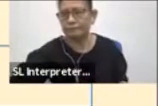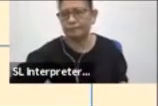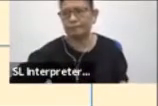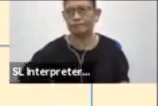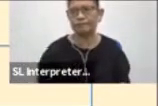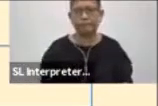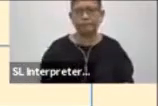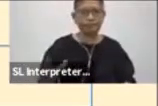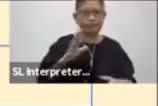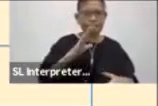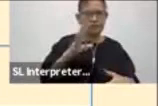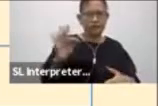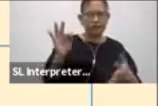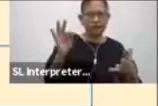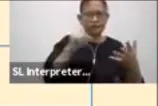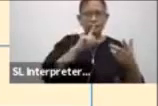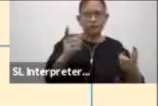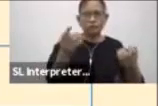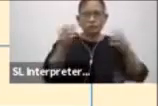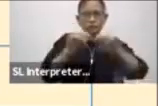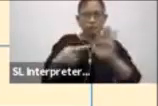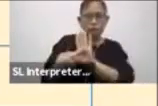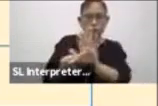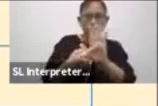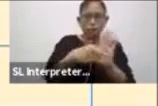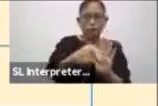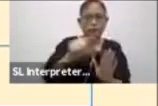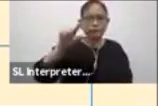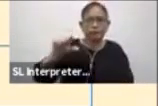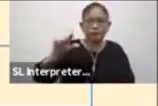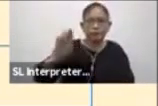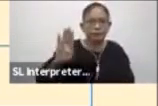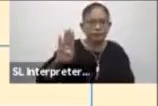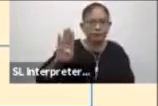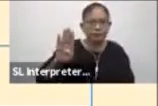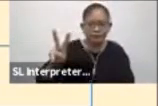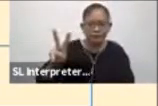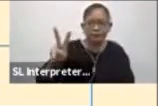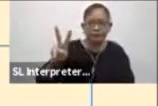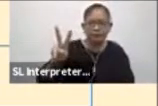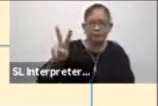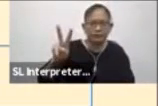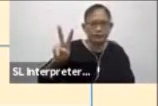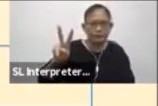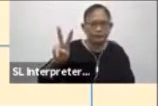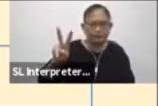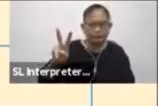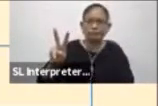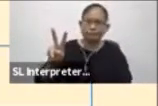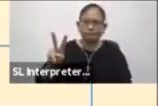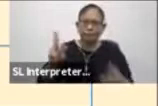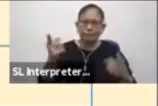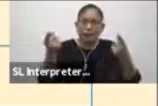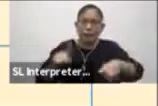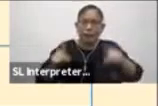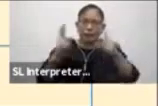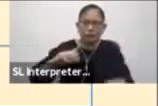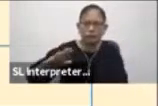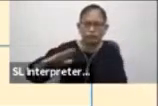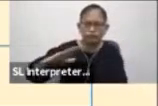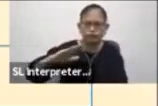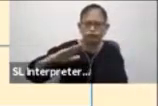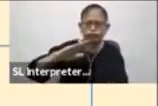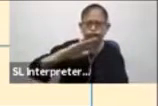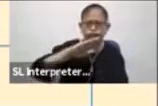global evidence shows that GBV cases are escalated during the crisis,